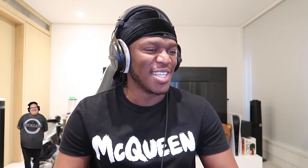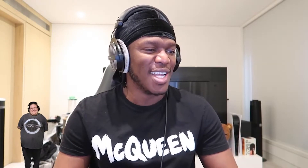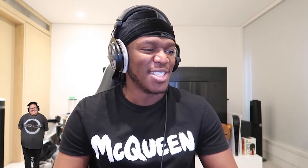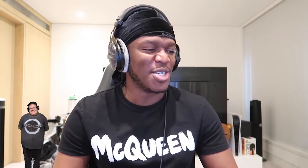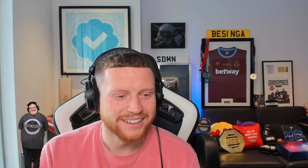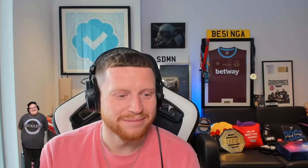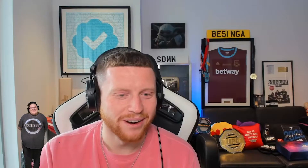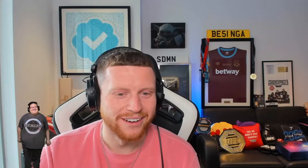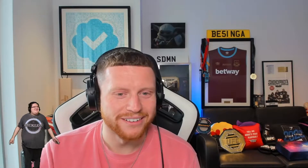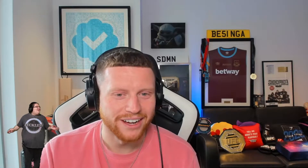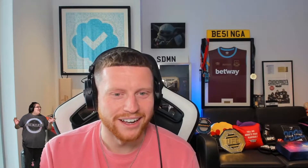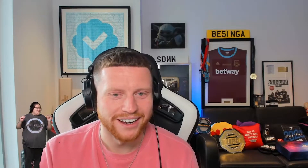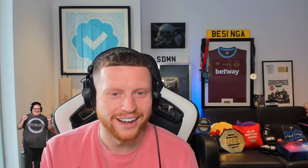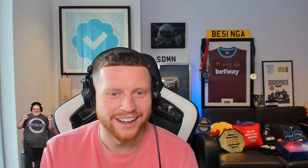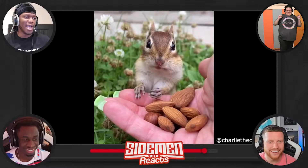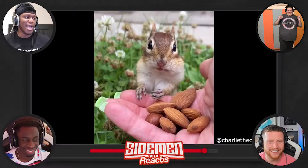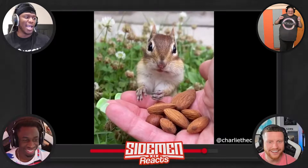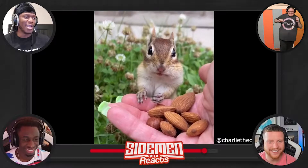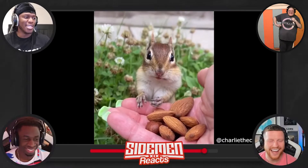doesn't.